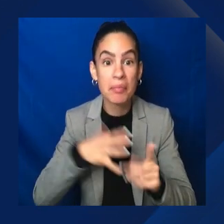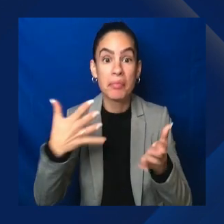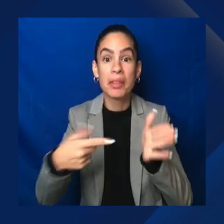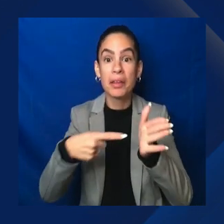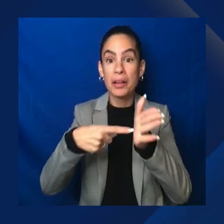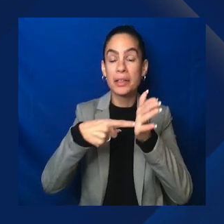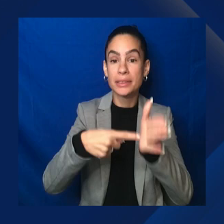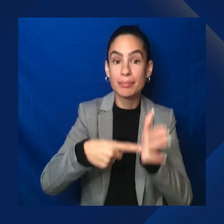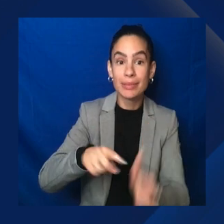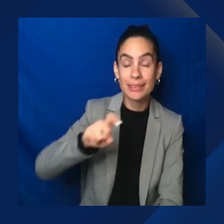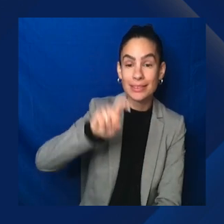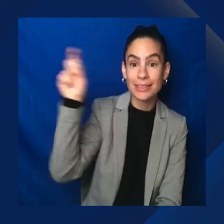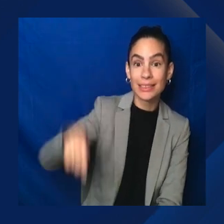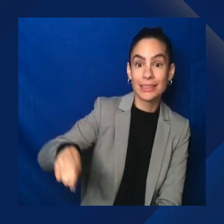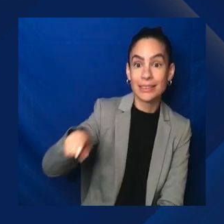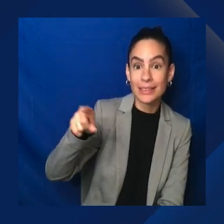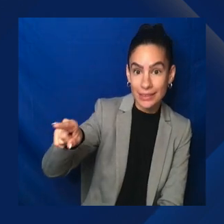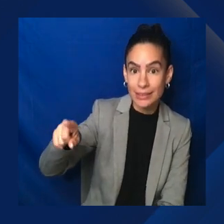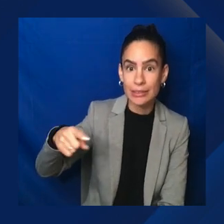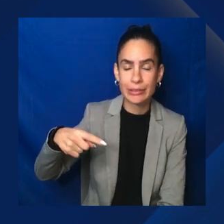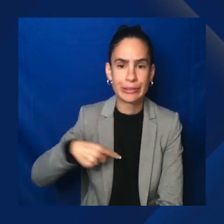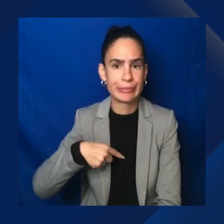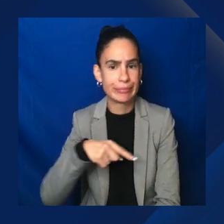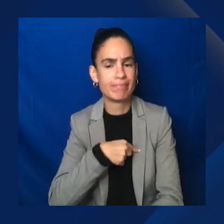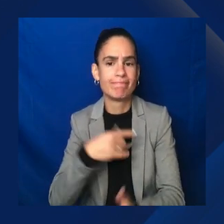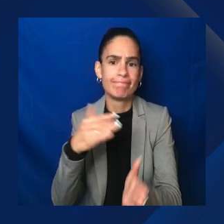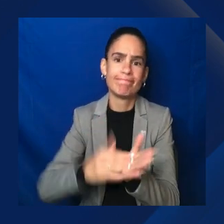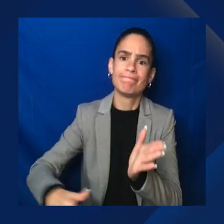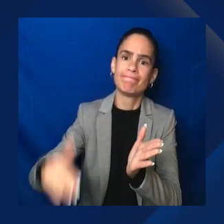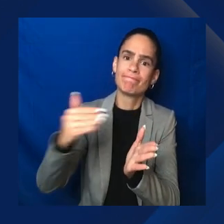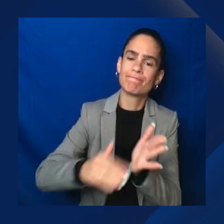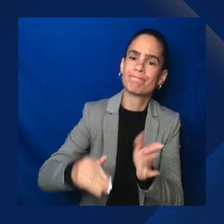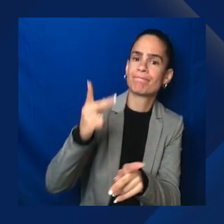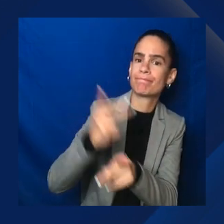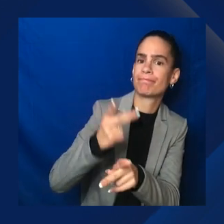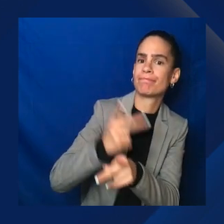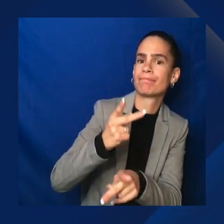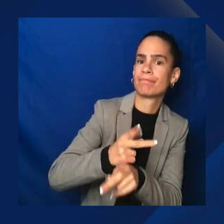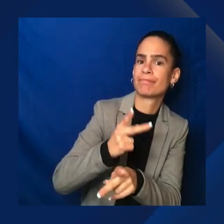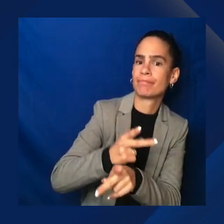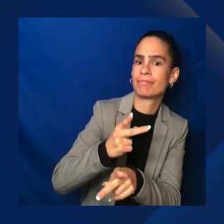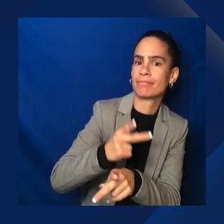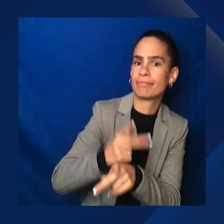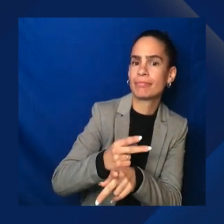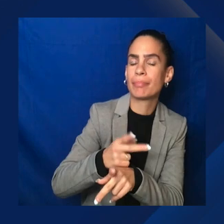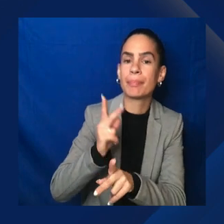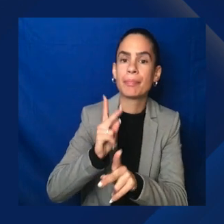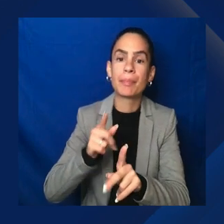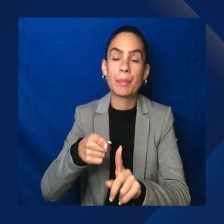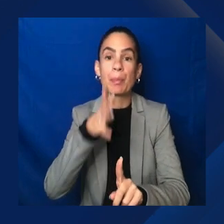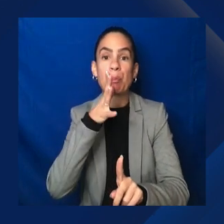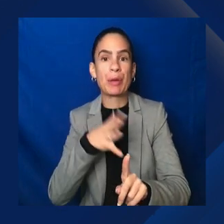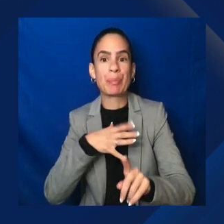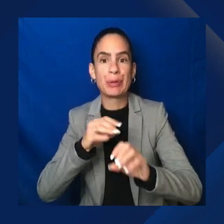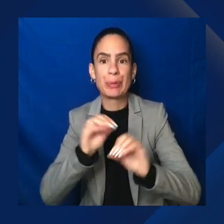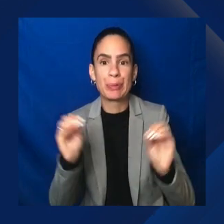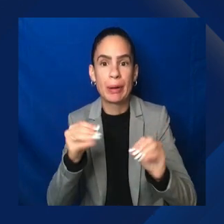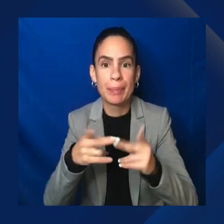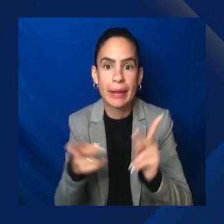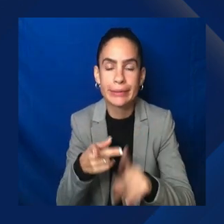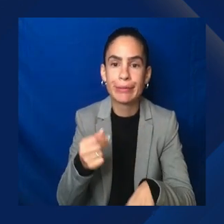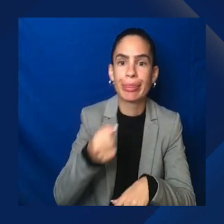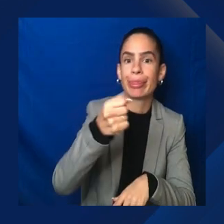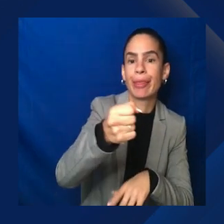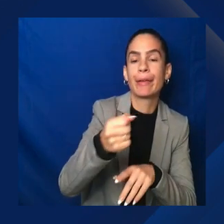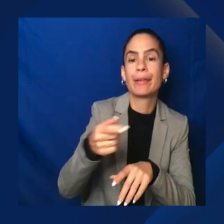frequently have taken care of displaced women from Louisiana after, you know, like after a hurricane. And one of the last